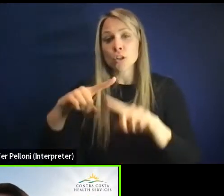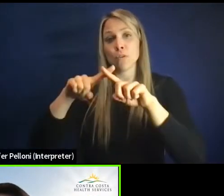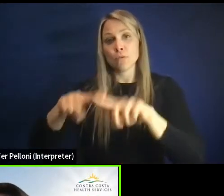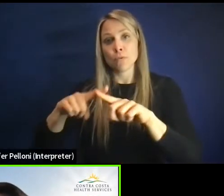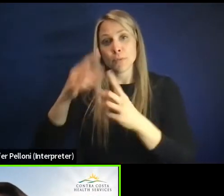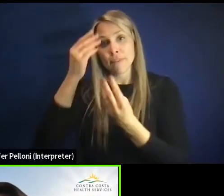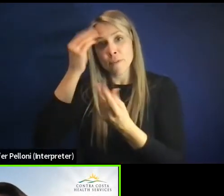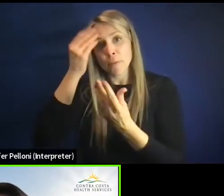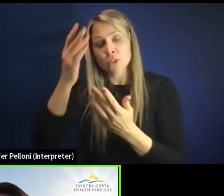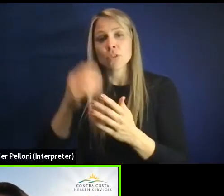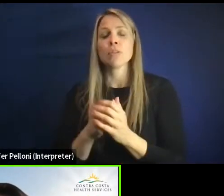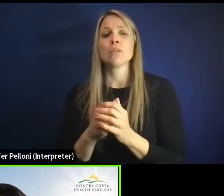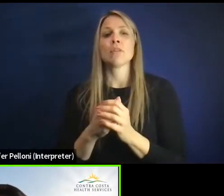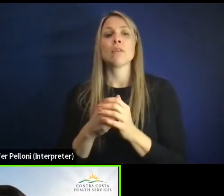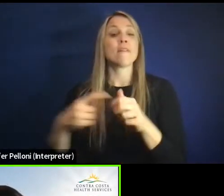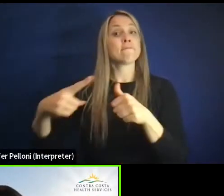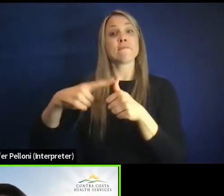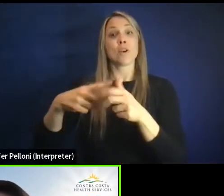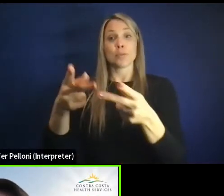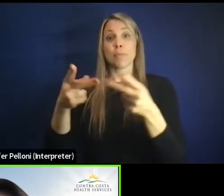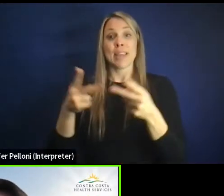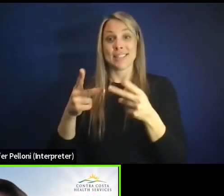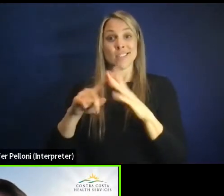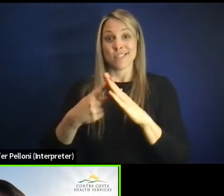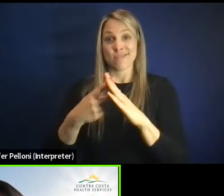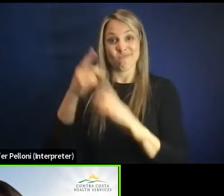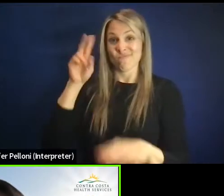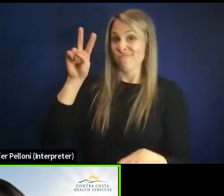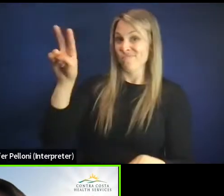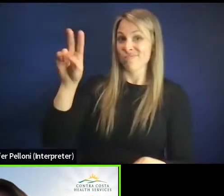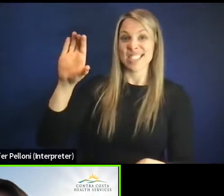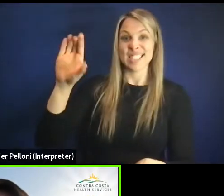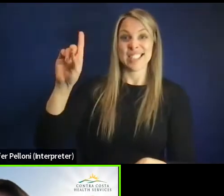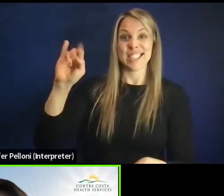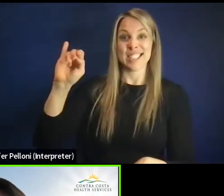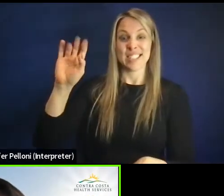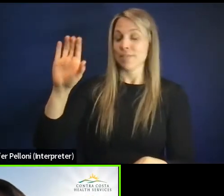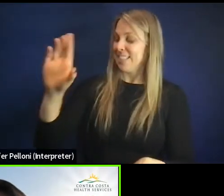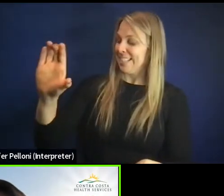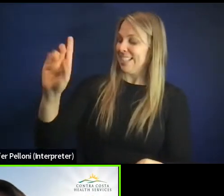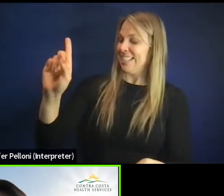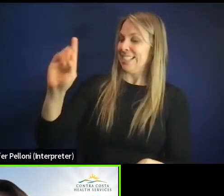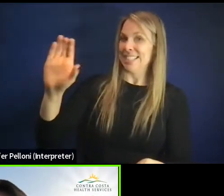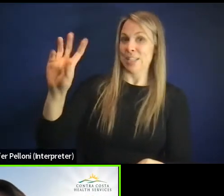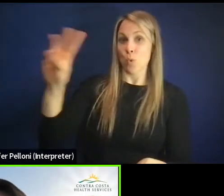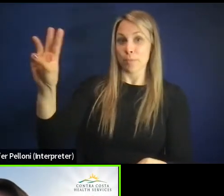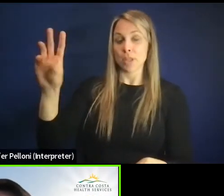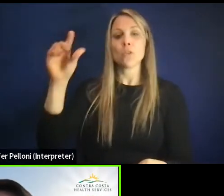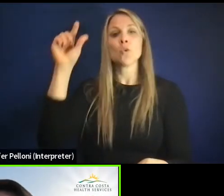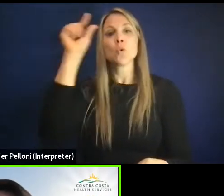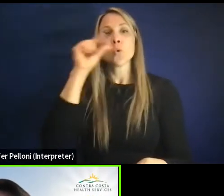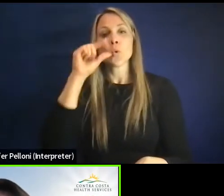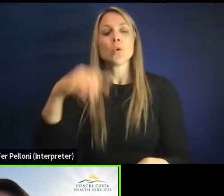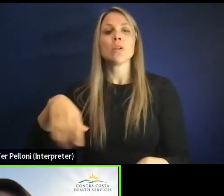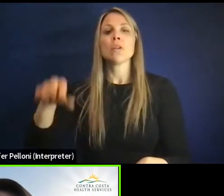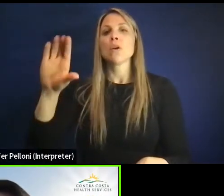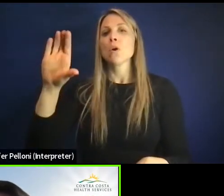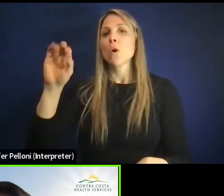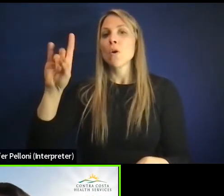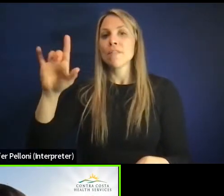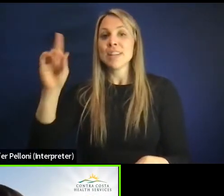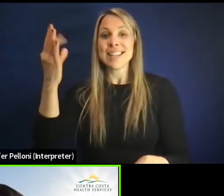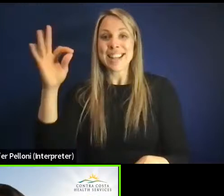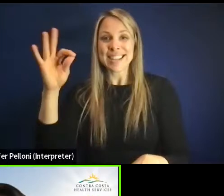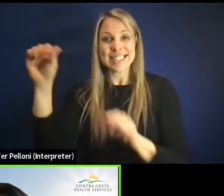information. One place to start is right at the CDC's website. You go to their website, you Google COVID-19